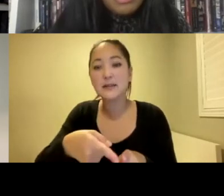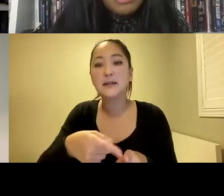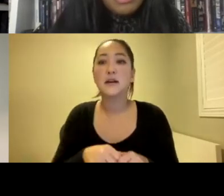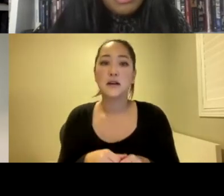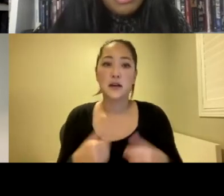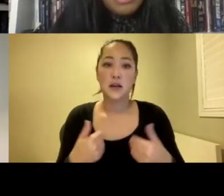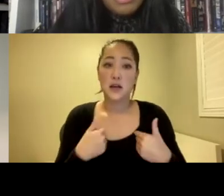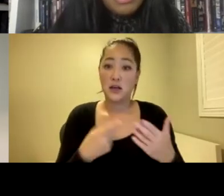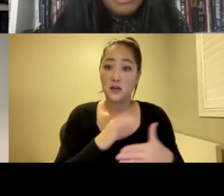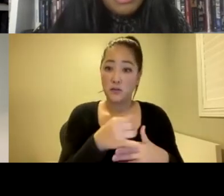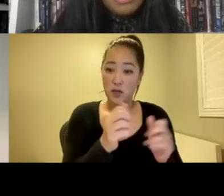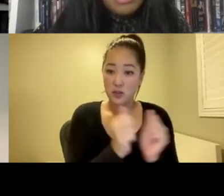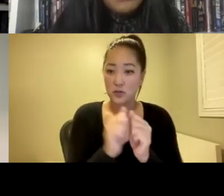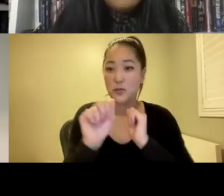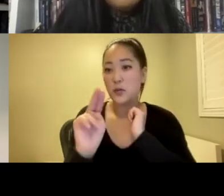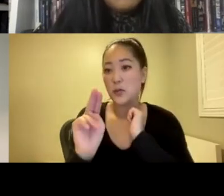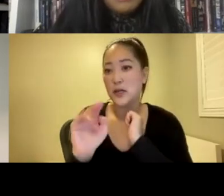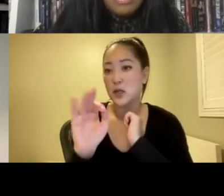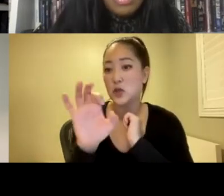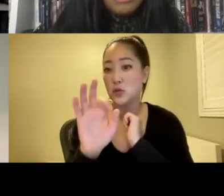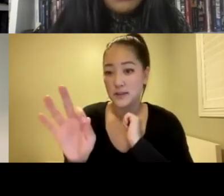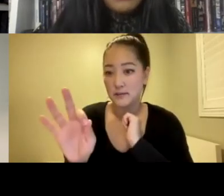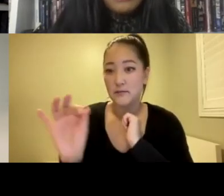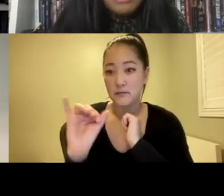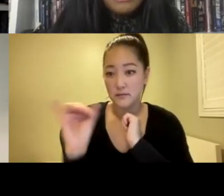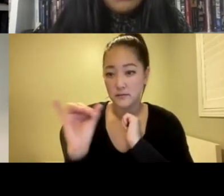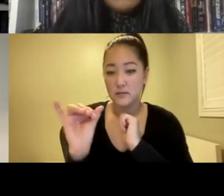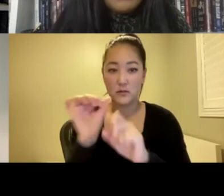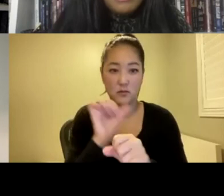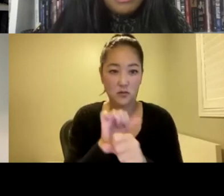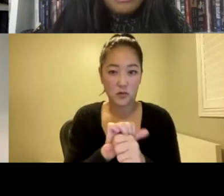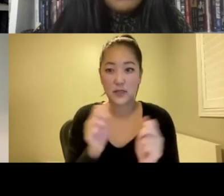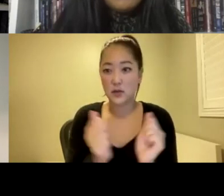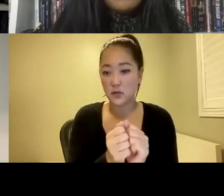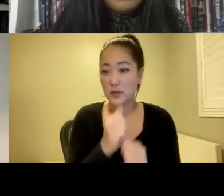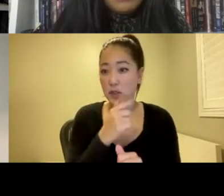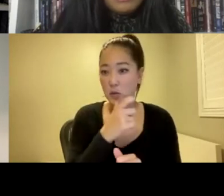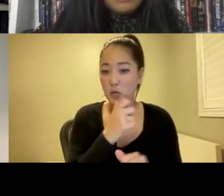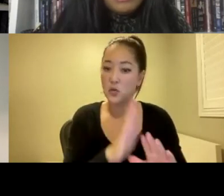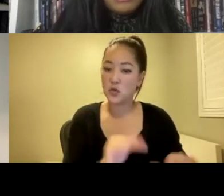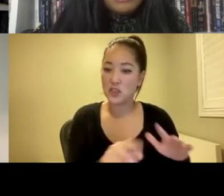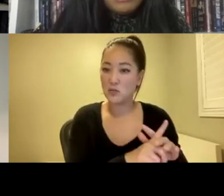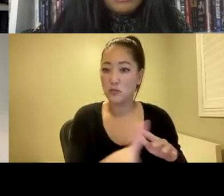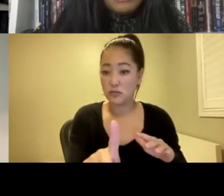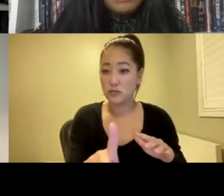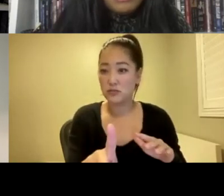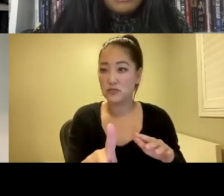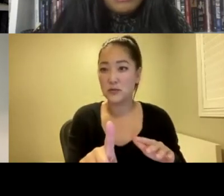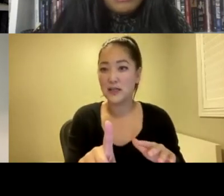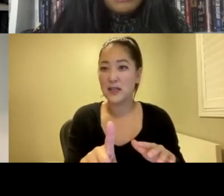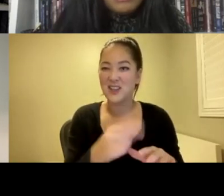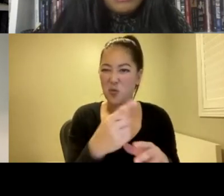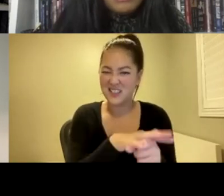projects with UNICEF where we are working with refugee children all around the world